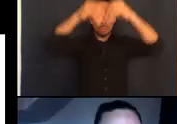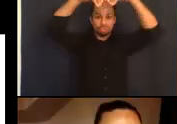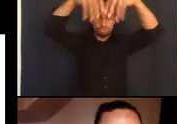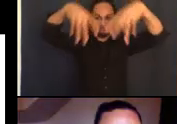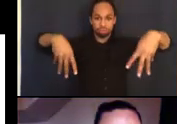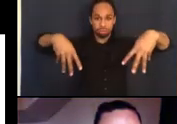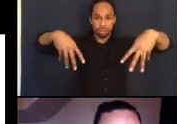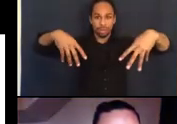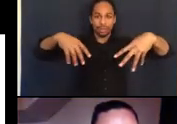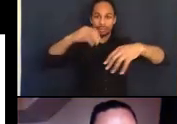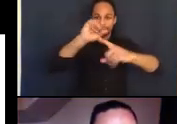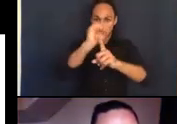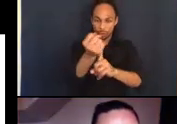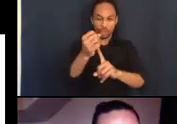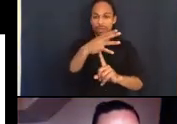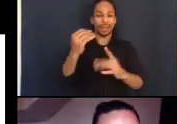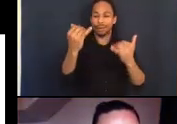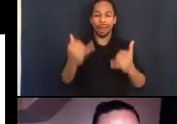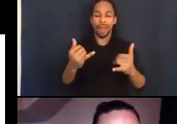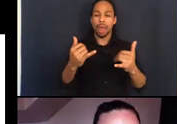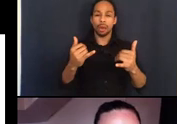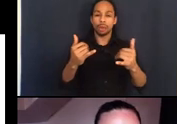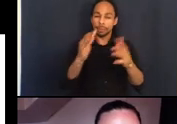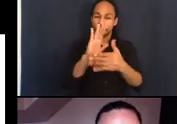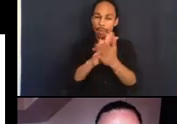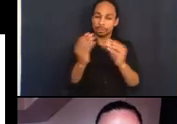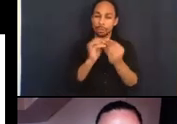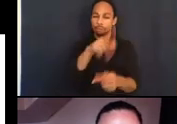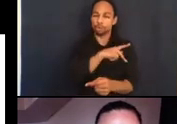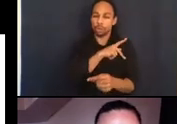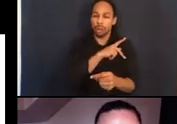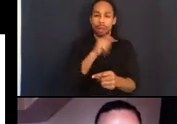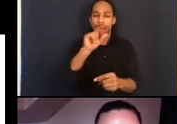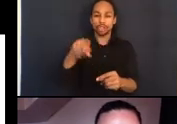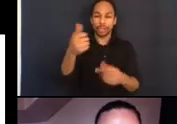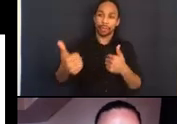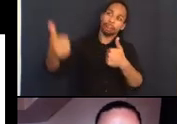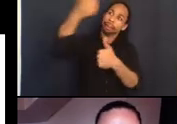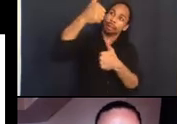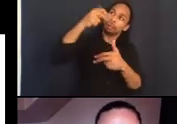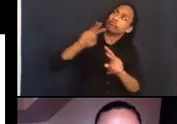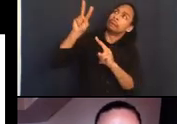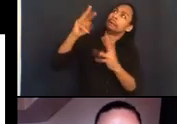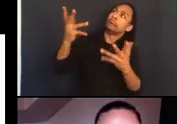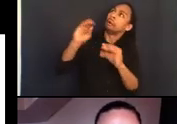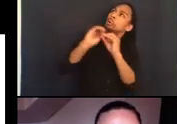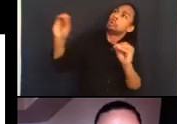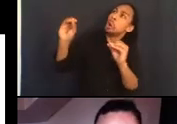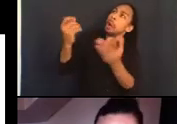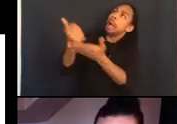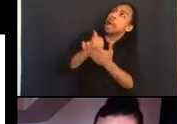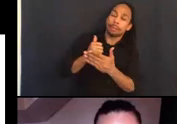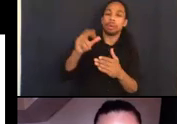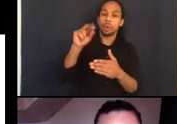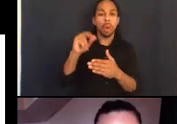down. And we're also seeing a renewed focus on the existing barriers to care, which are being laid bare under the